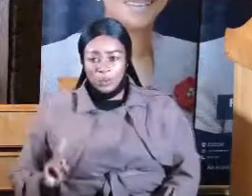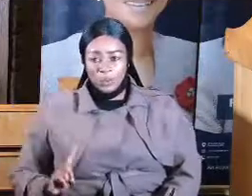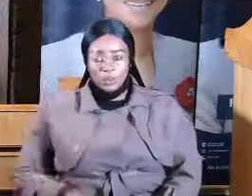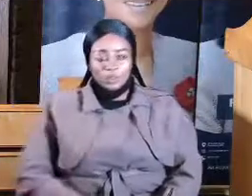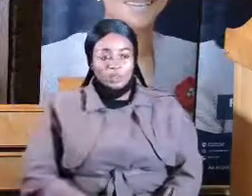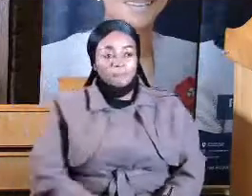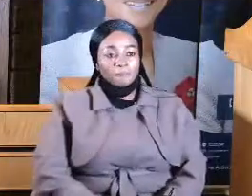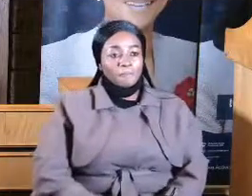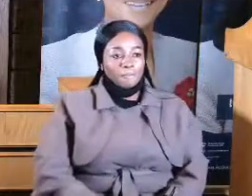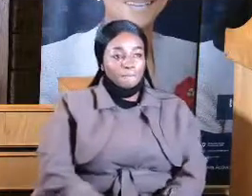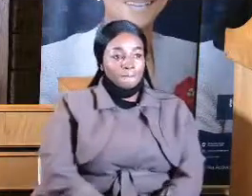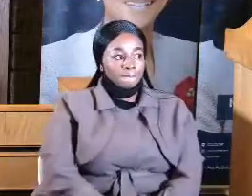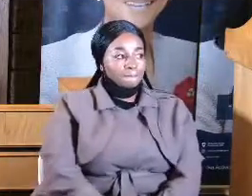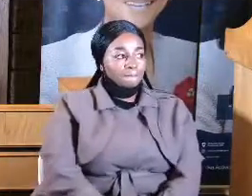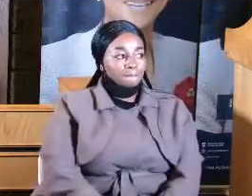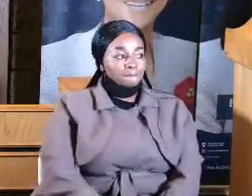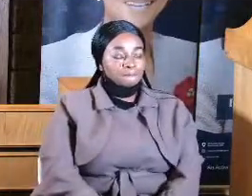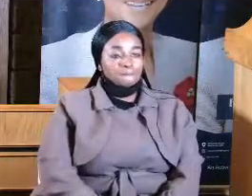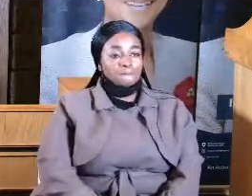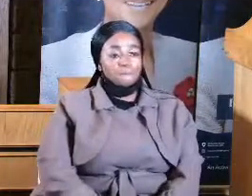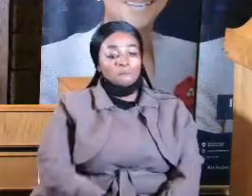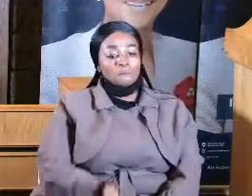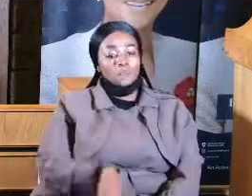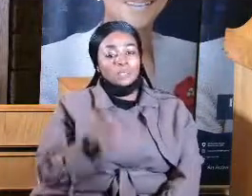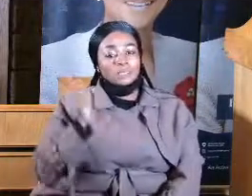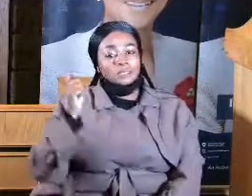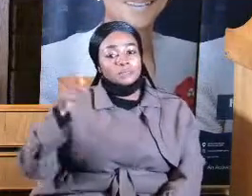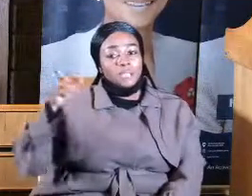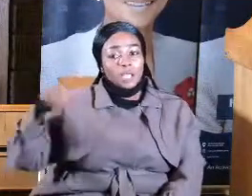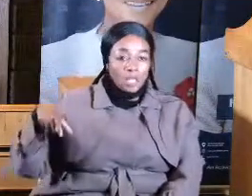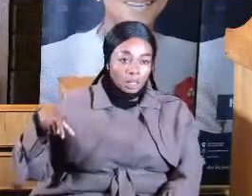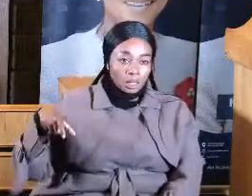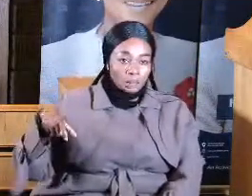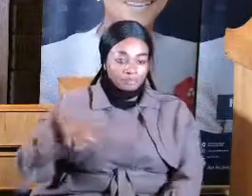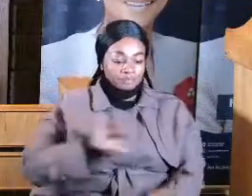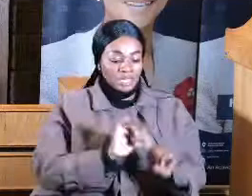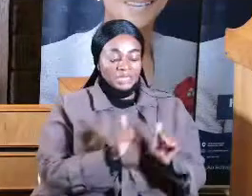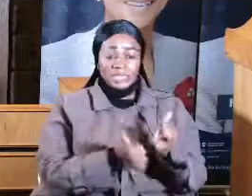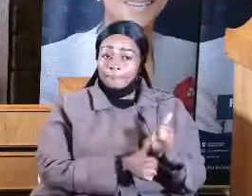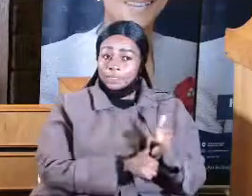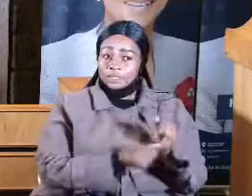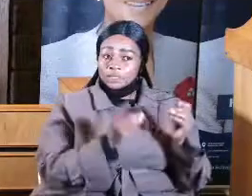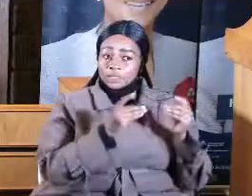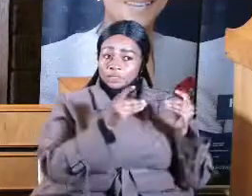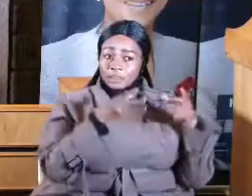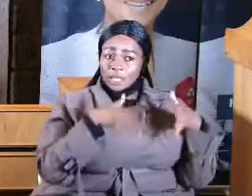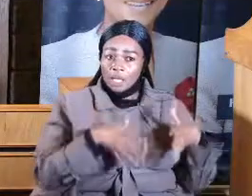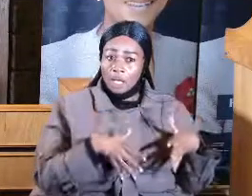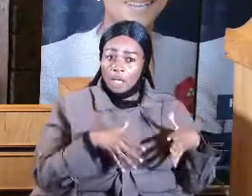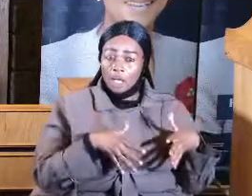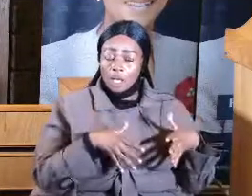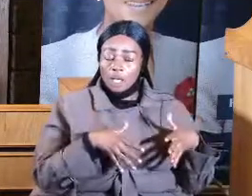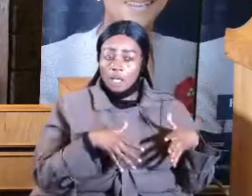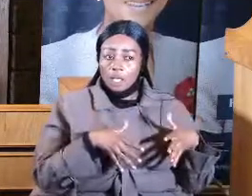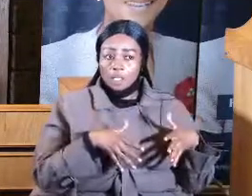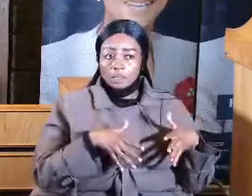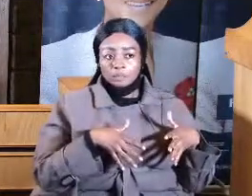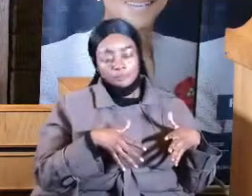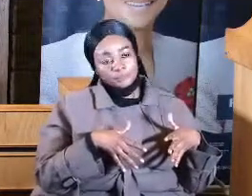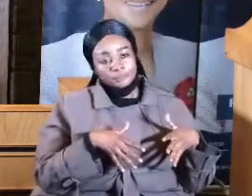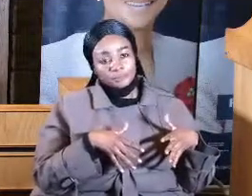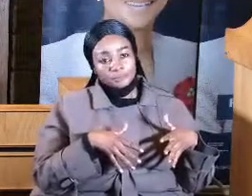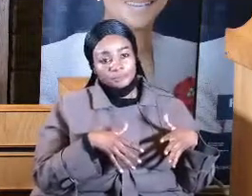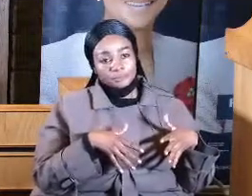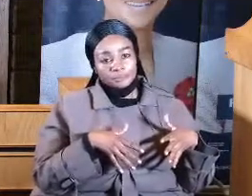Thank you. The Honorable Speaker, Deputy Speaker, and delegates, and all